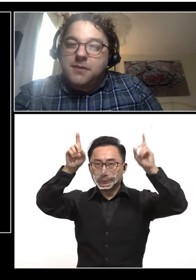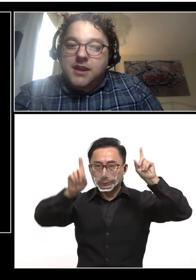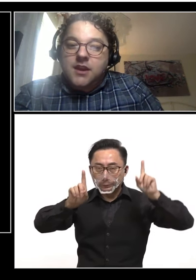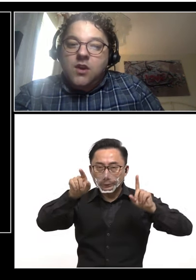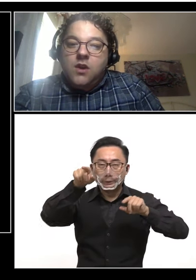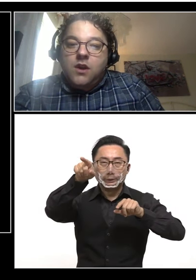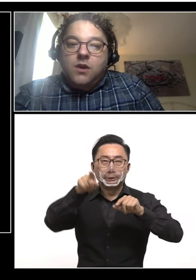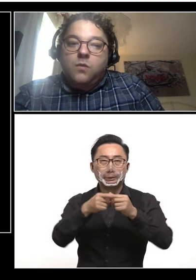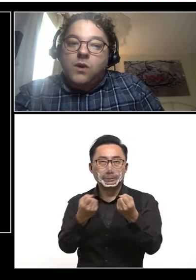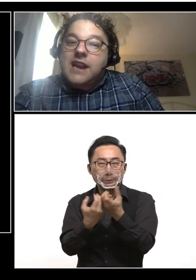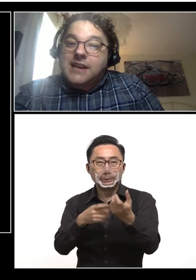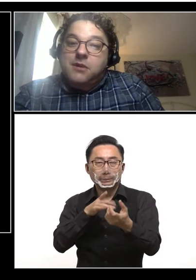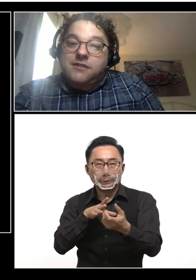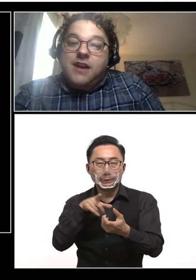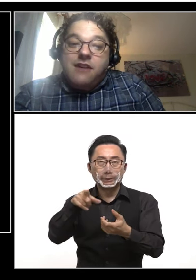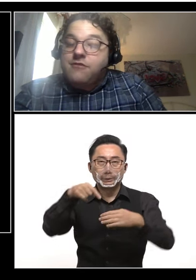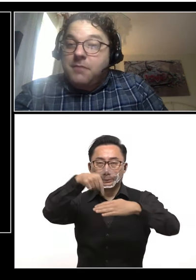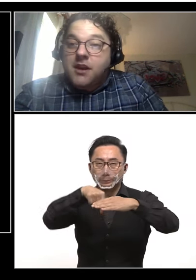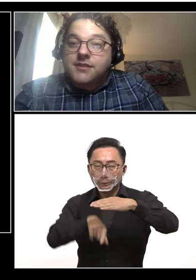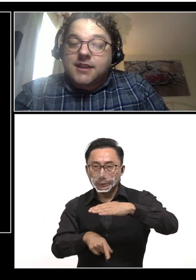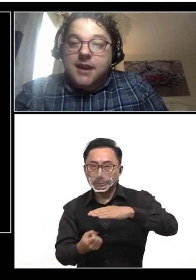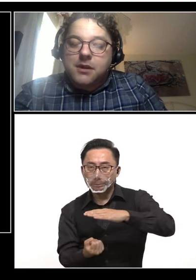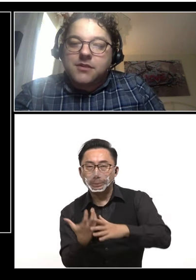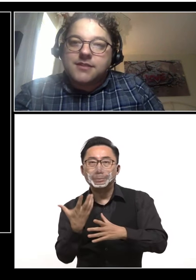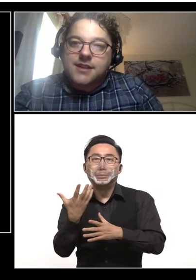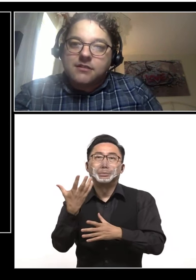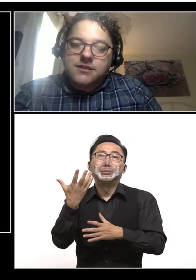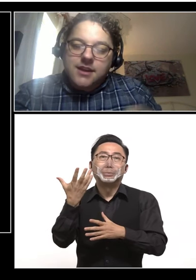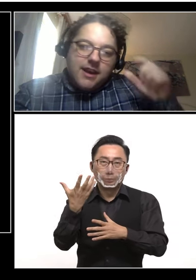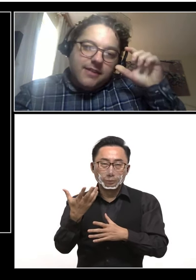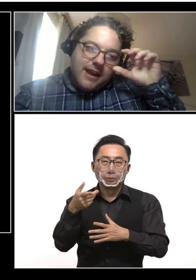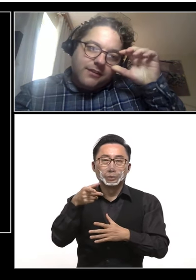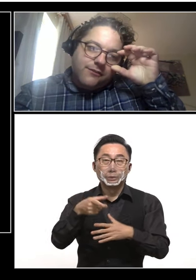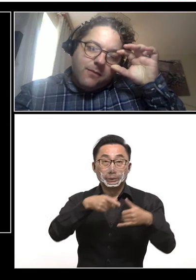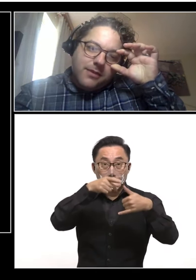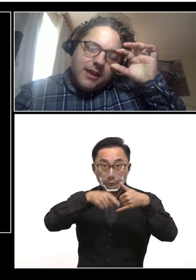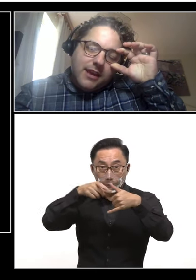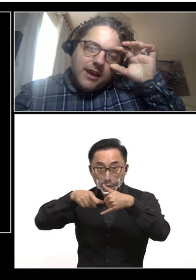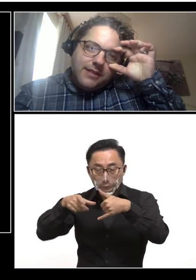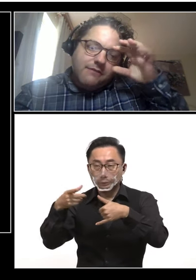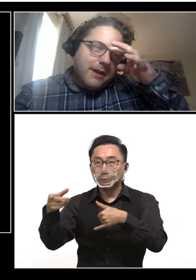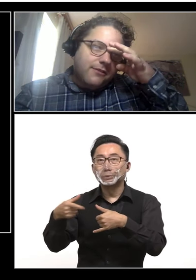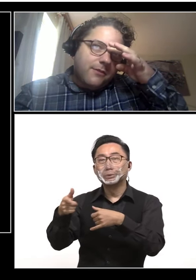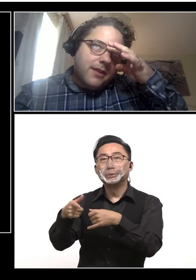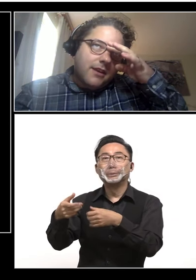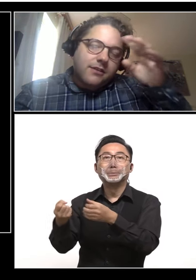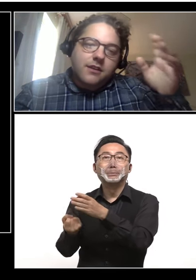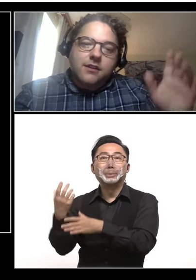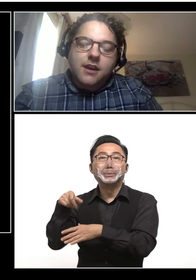to be one landmine for every person in Cambodia still. And that's from the, that remains